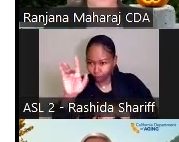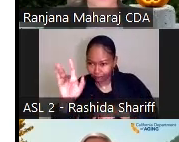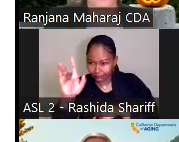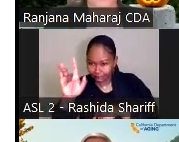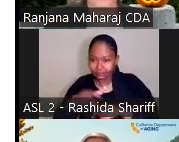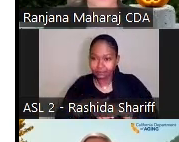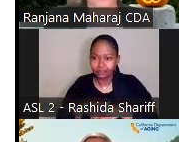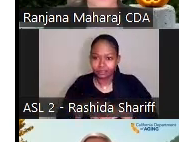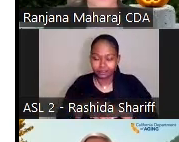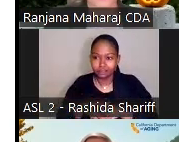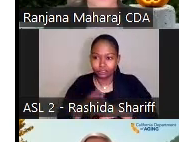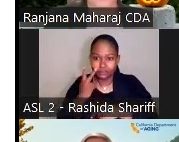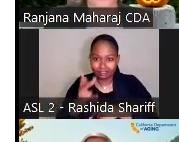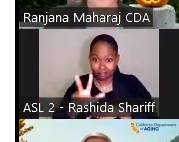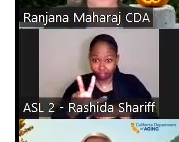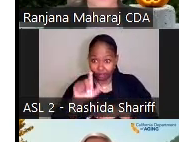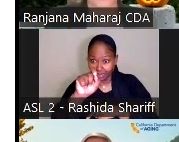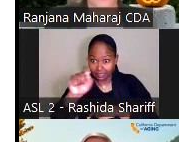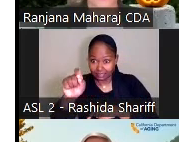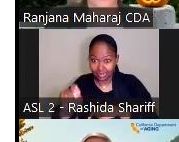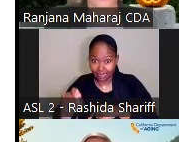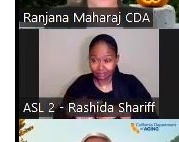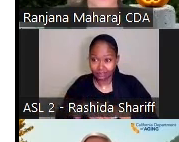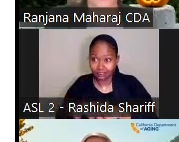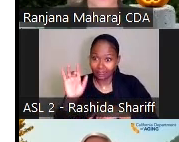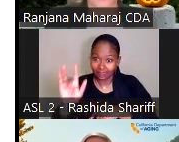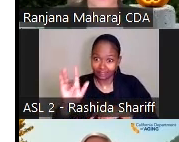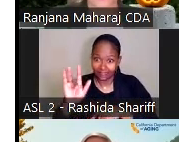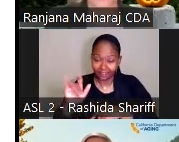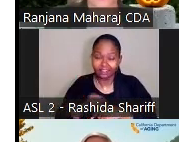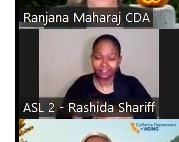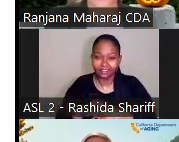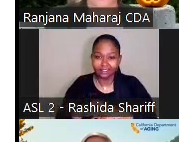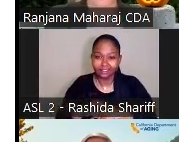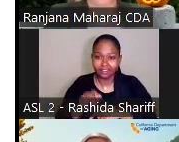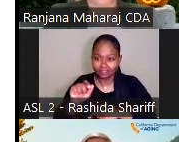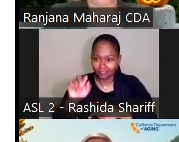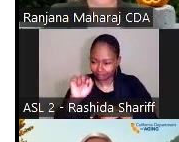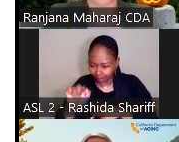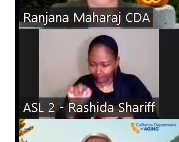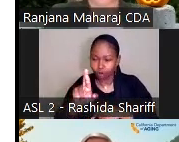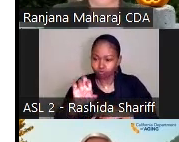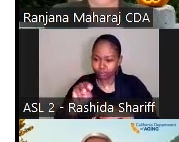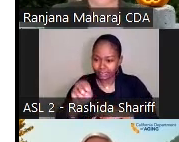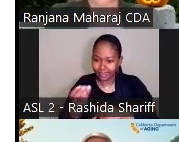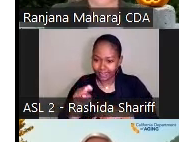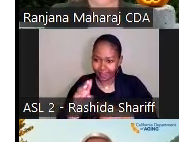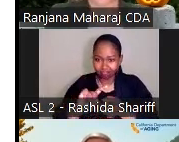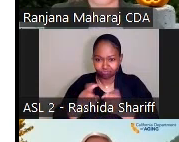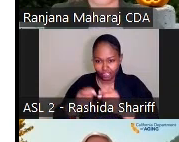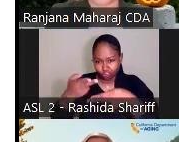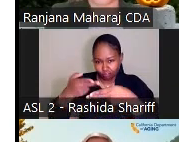picture, you see 3 dots, right-click and hit rename, then we know who has joined us today. Thank you so